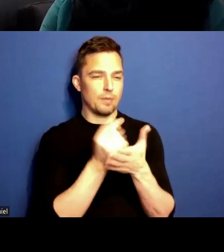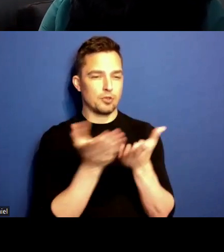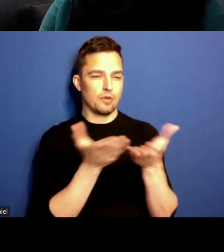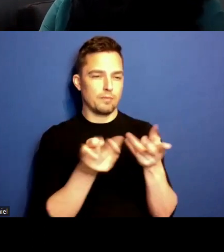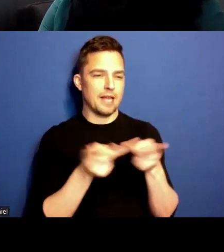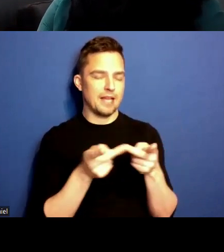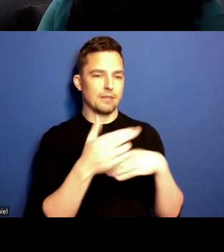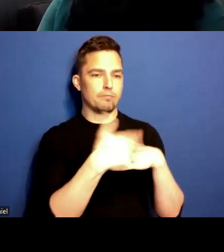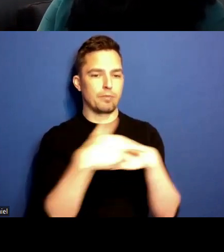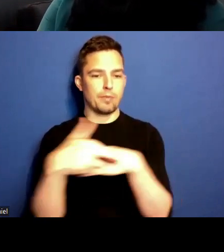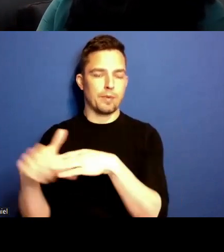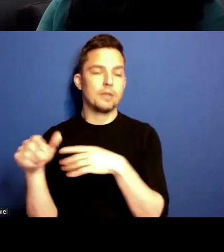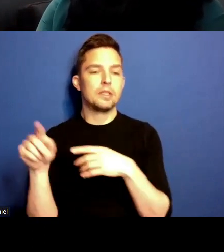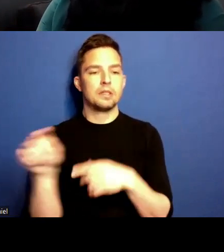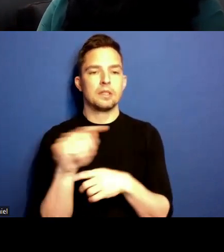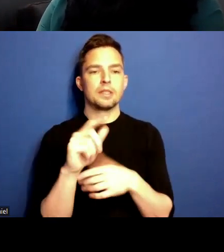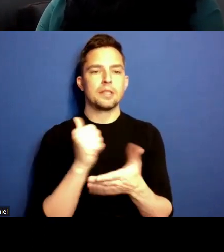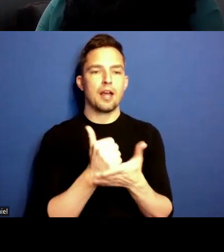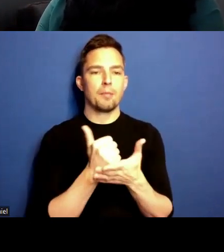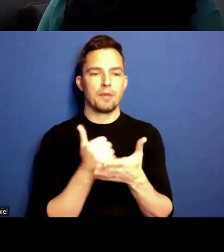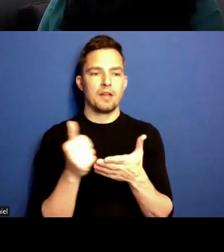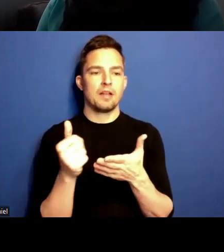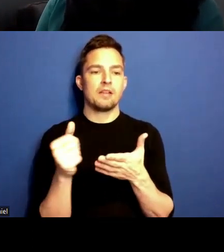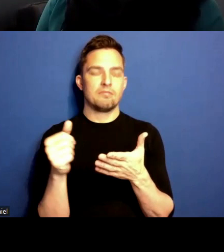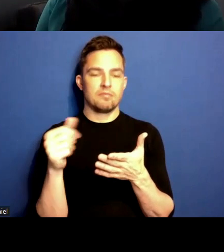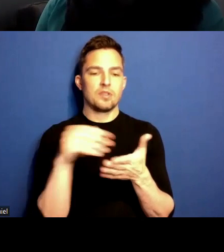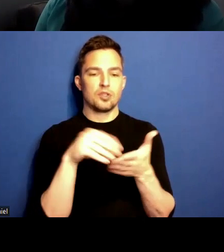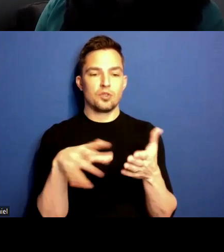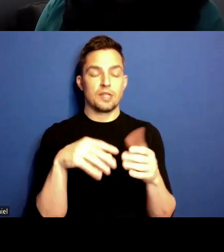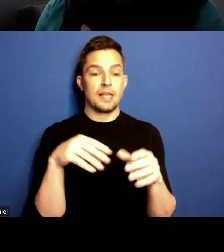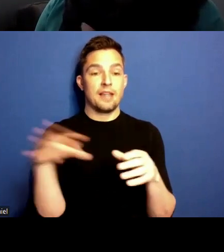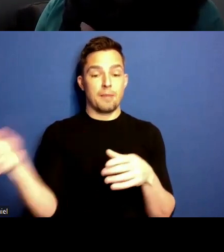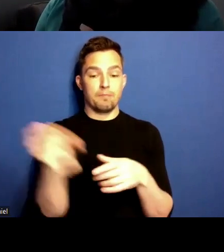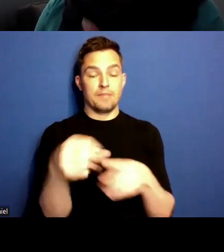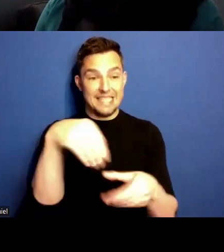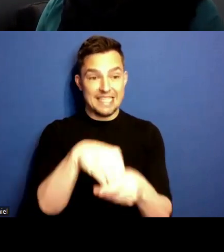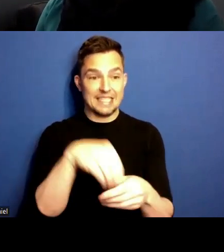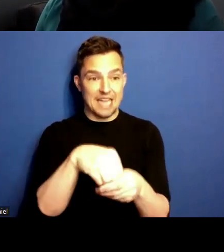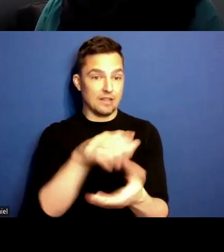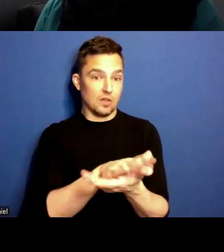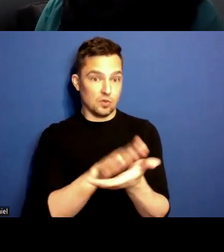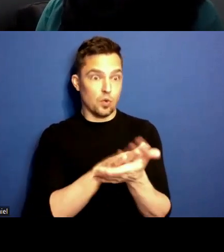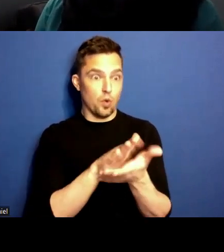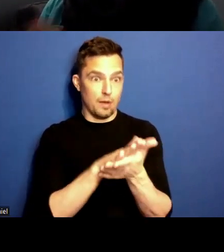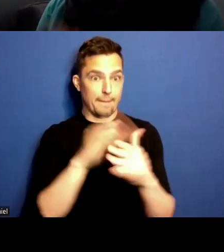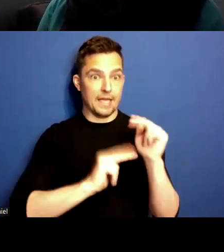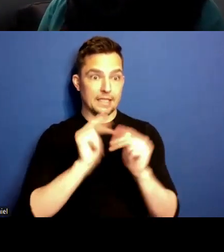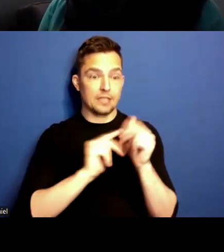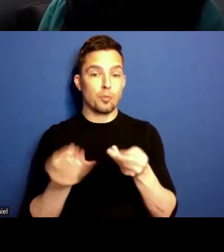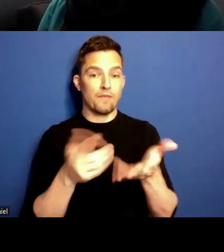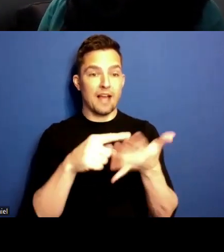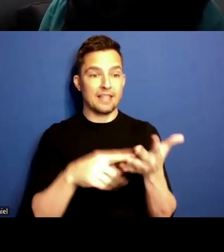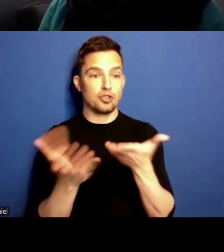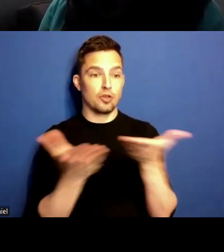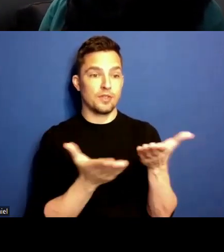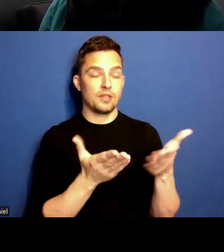mental health providers right inside of school buildings to be able to provide those services and remove some